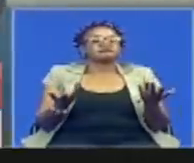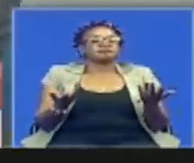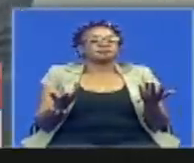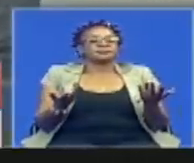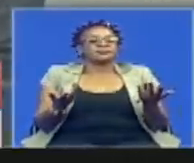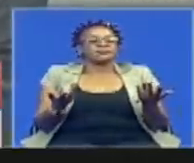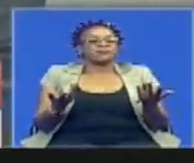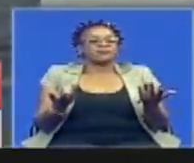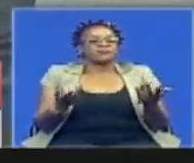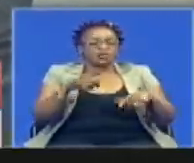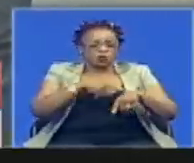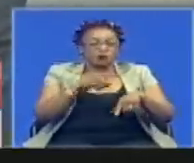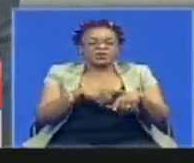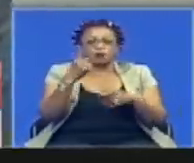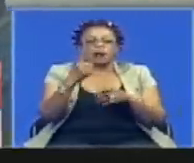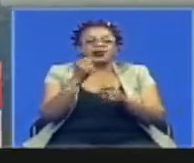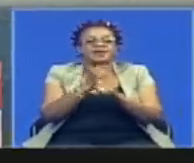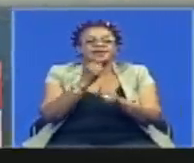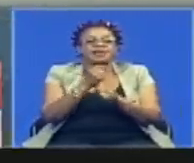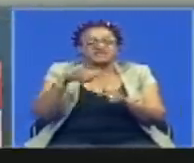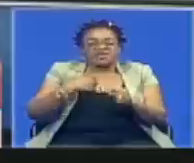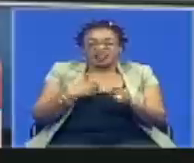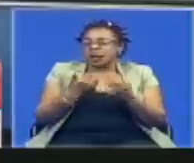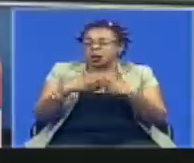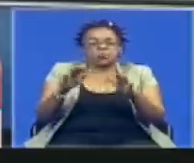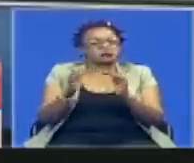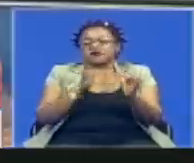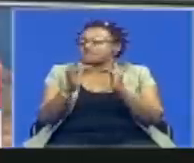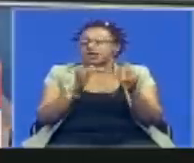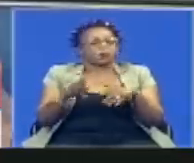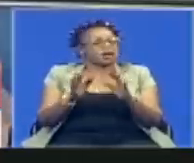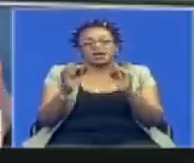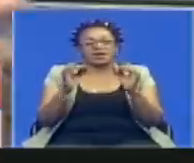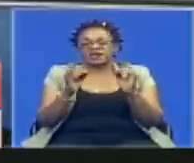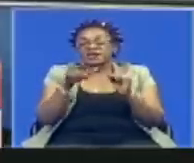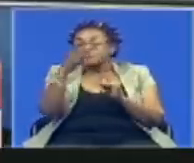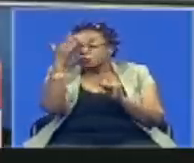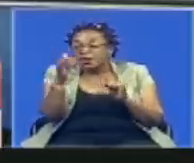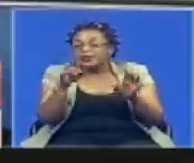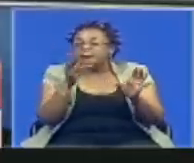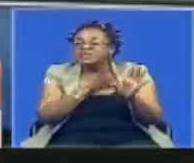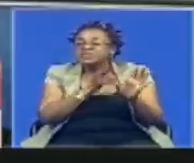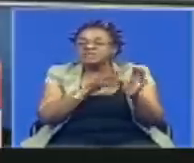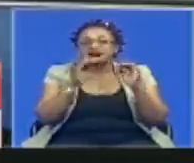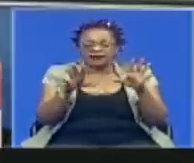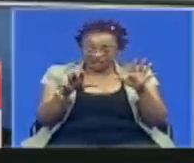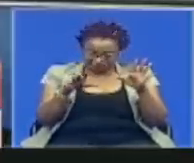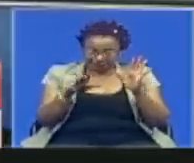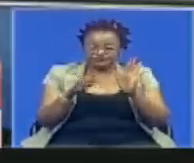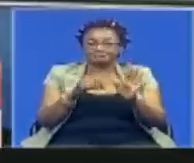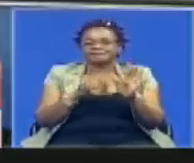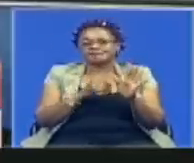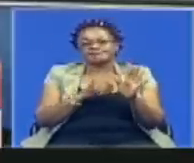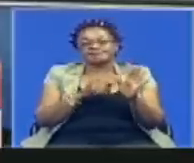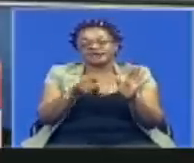that I lost fairly. One player feels that they did not lose fairly, let's get that. That's why they did not participate in the rematch. That's where I am. Mm-hmm.